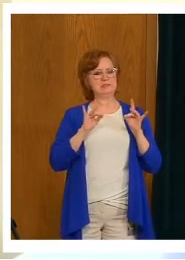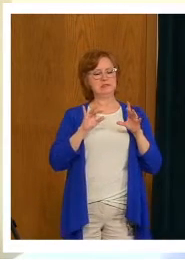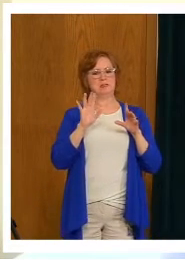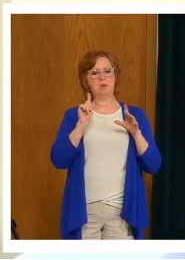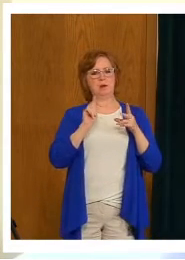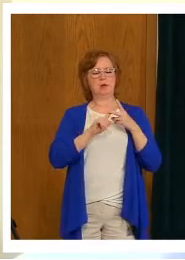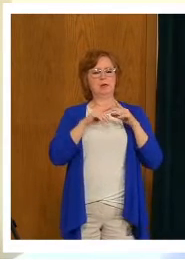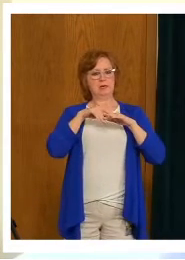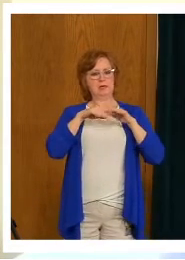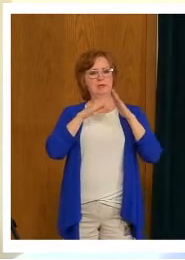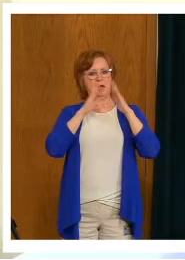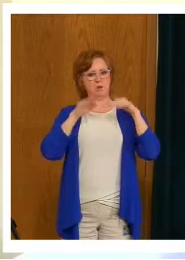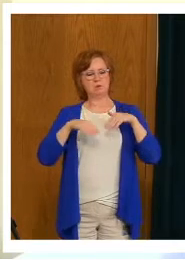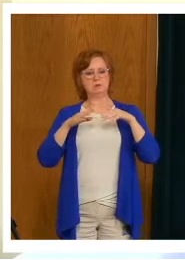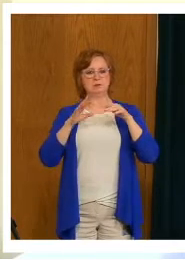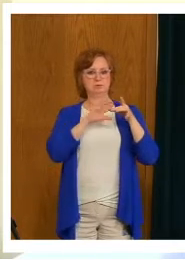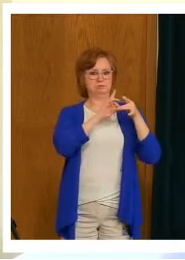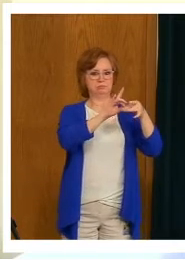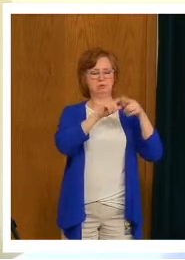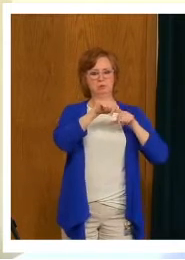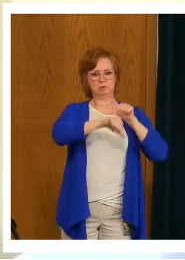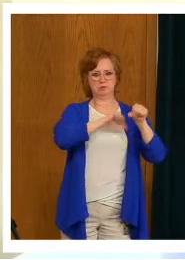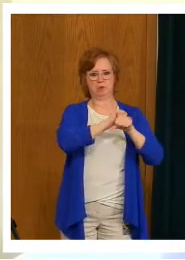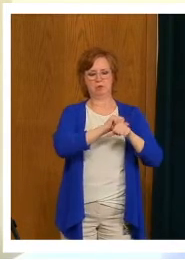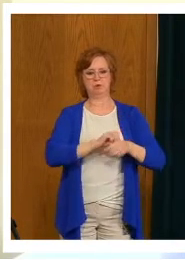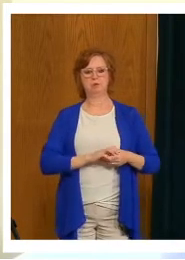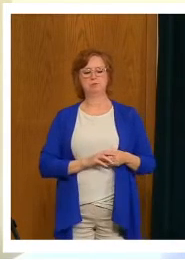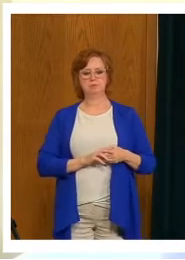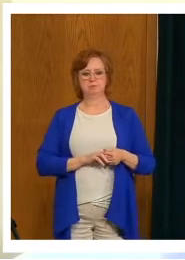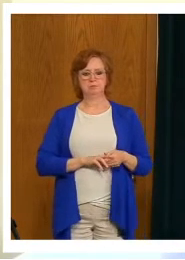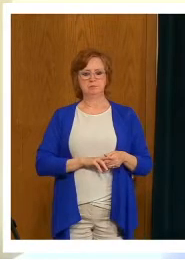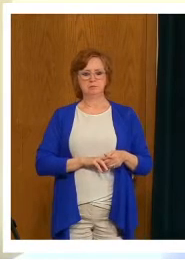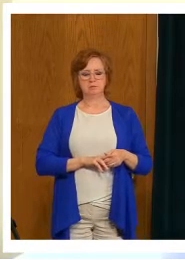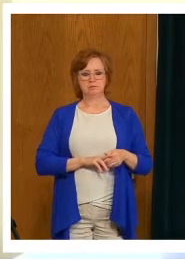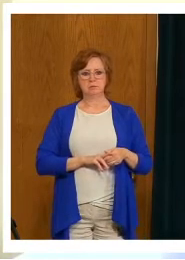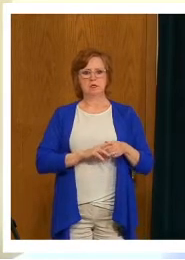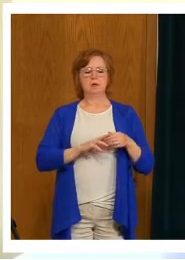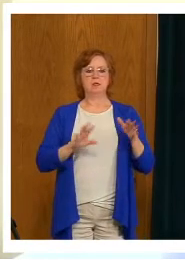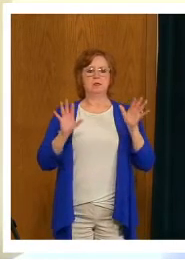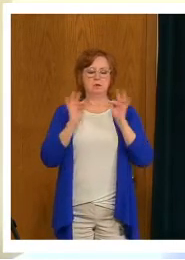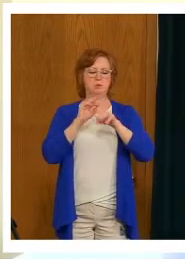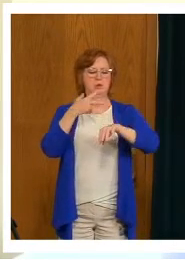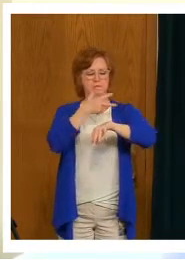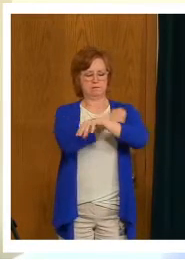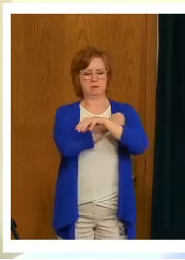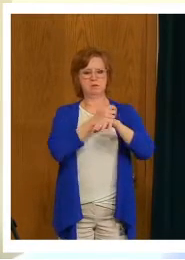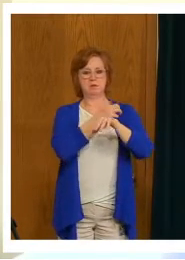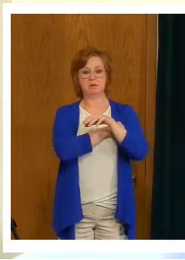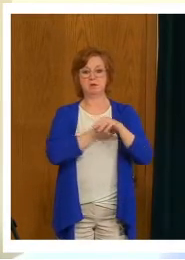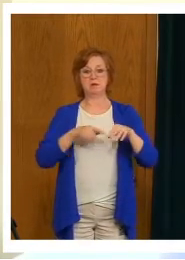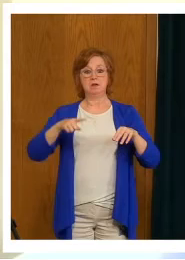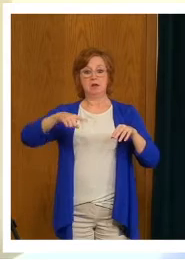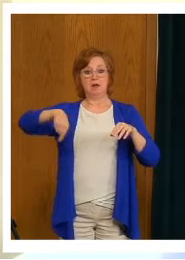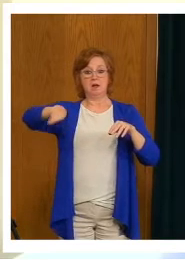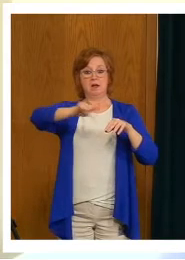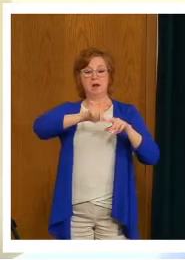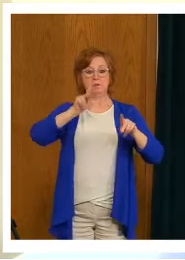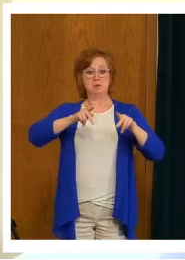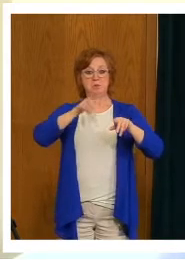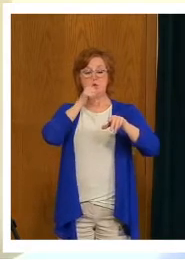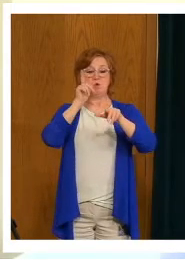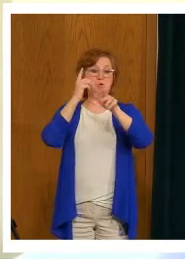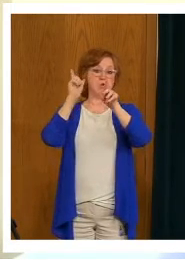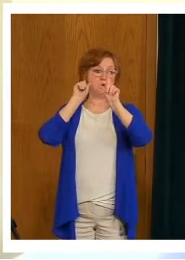COVID protocols at work, but also get vaccinated, because the quicker our working age population is vaccinated, the